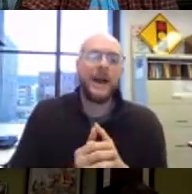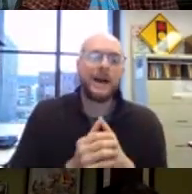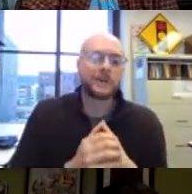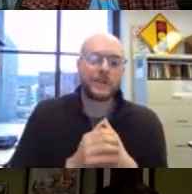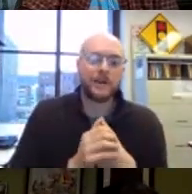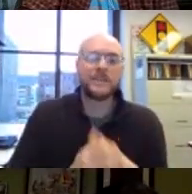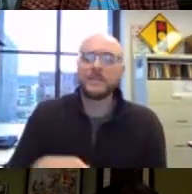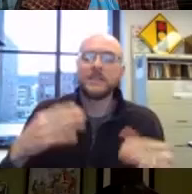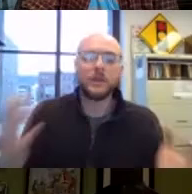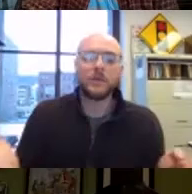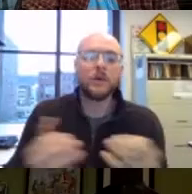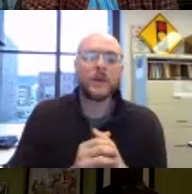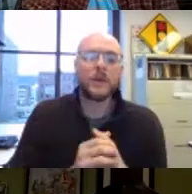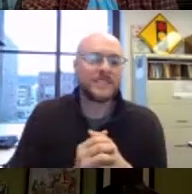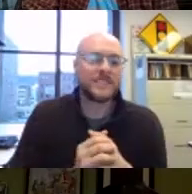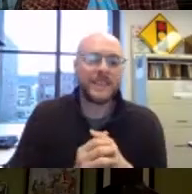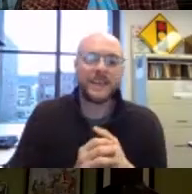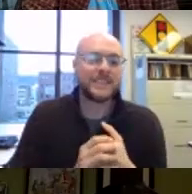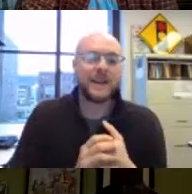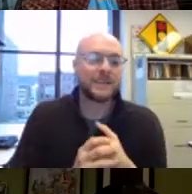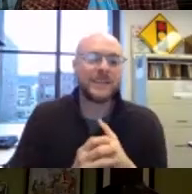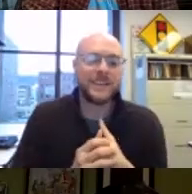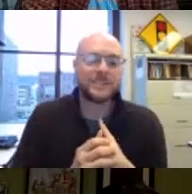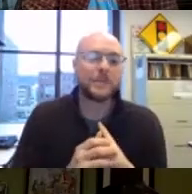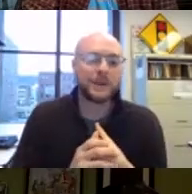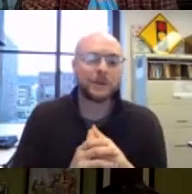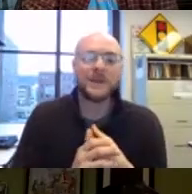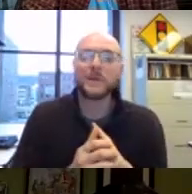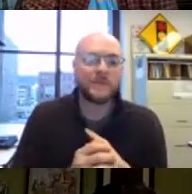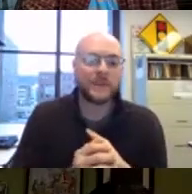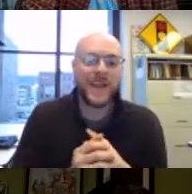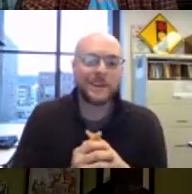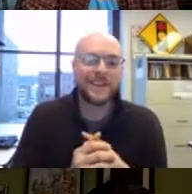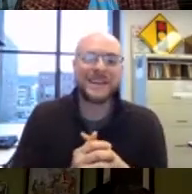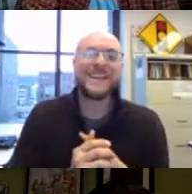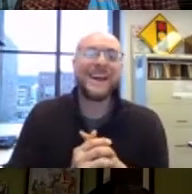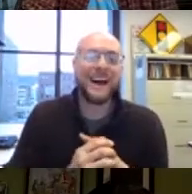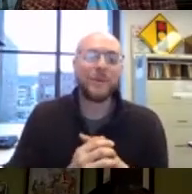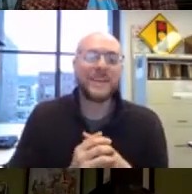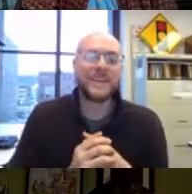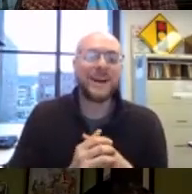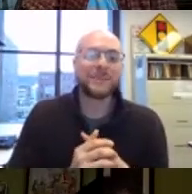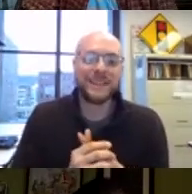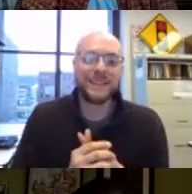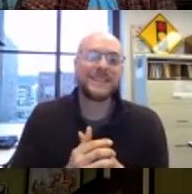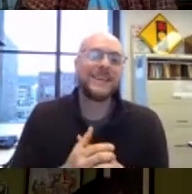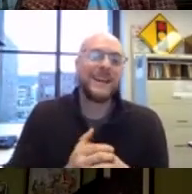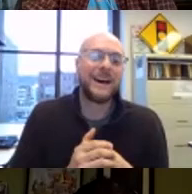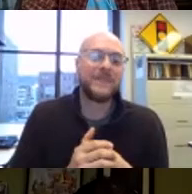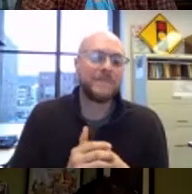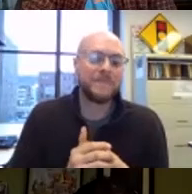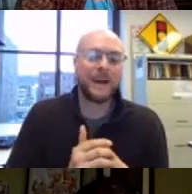average result. Since no traffic study has ever in the history of the world been perfectly accurate. We cannot